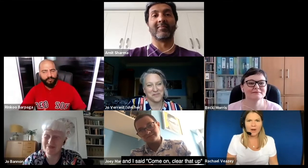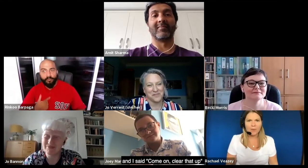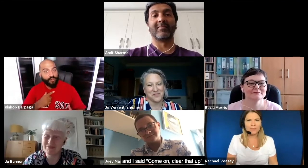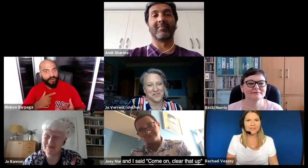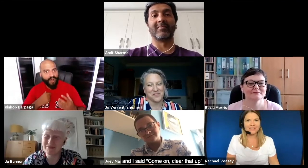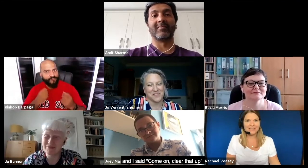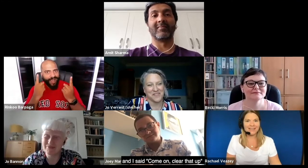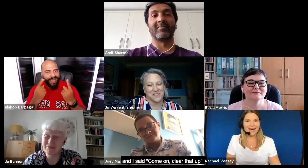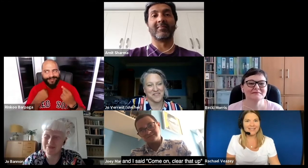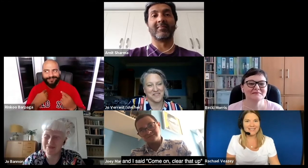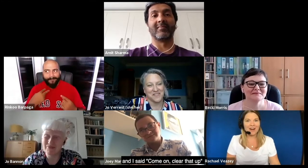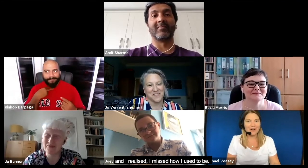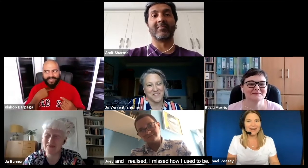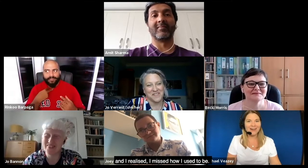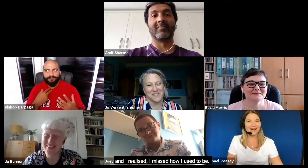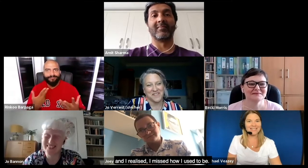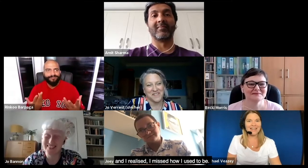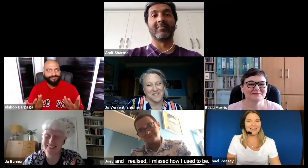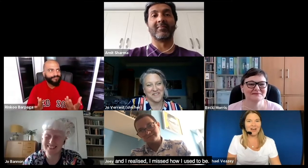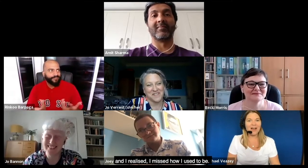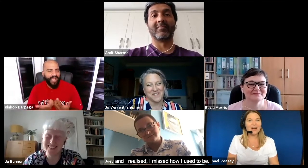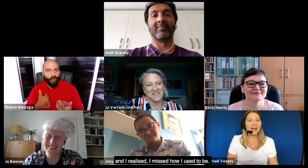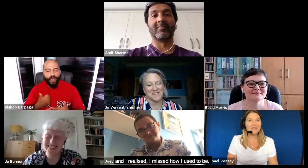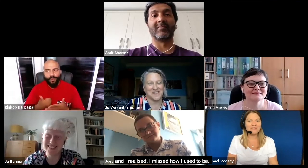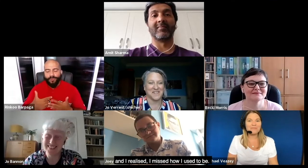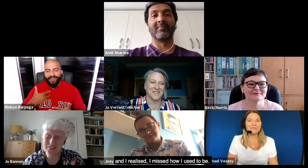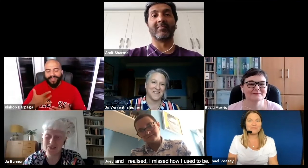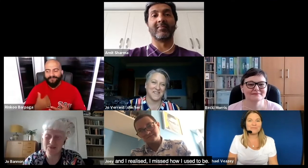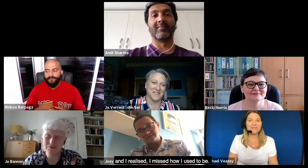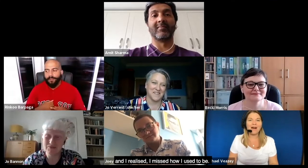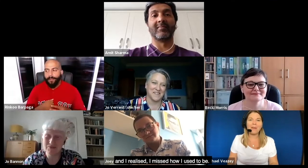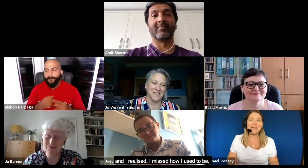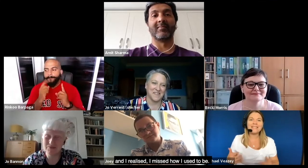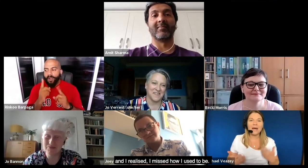clear that up. And I realized that